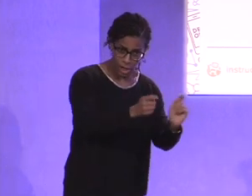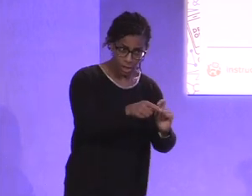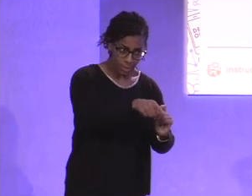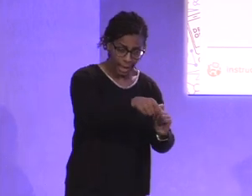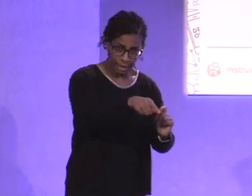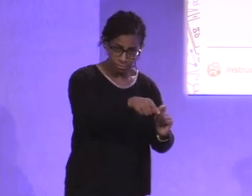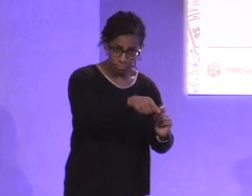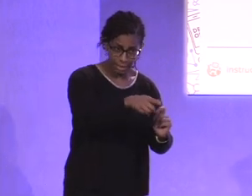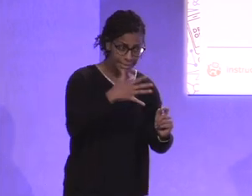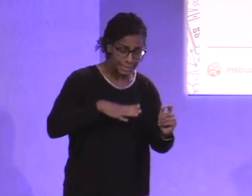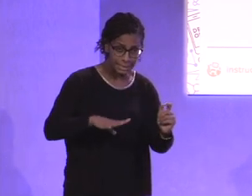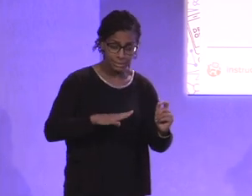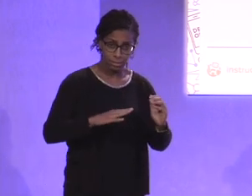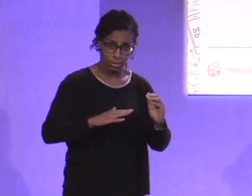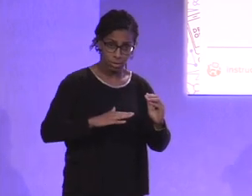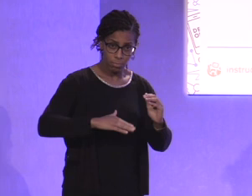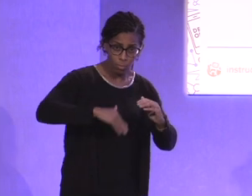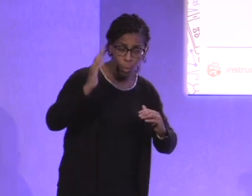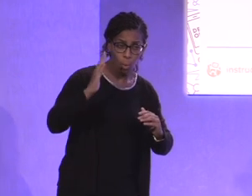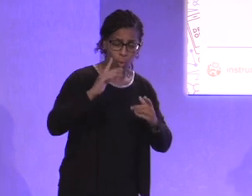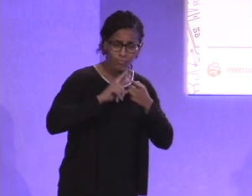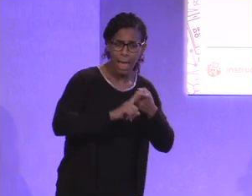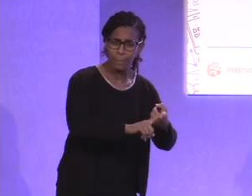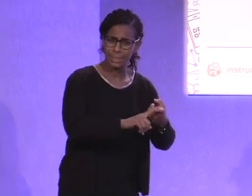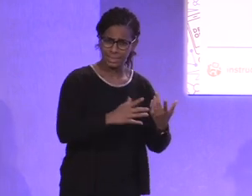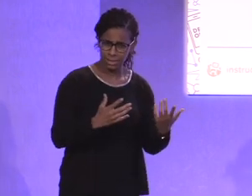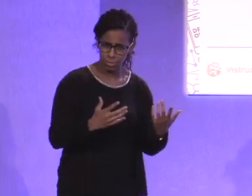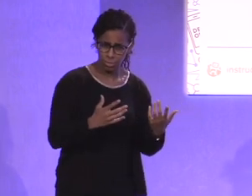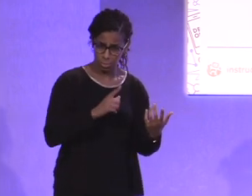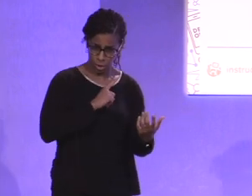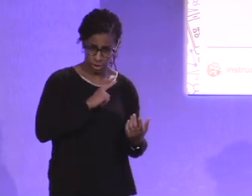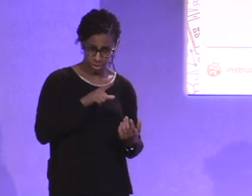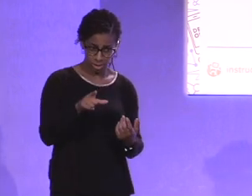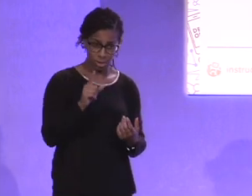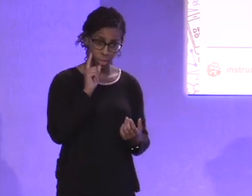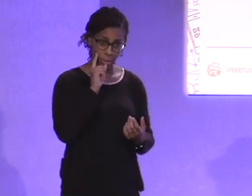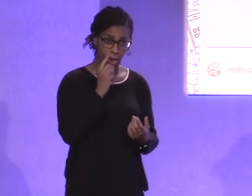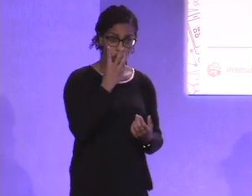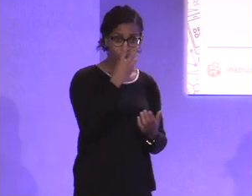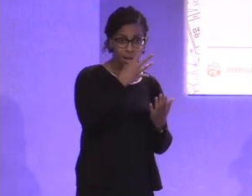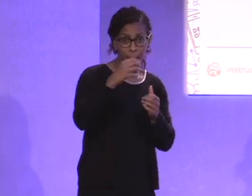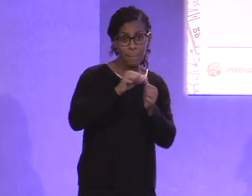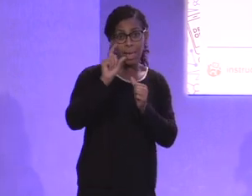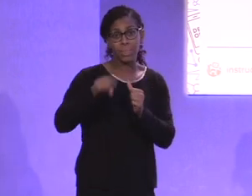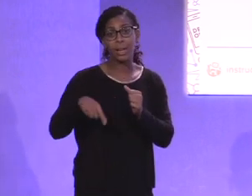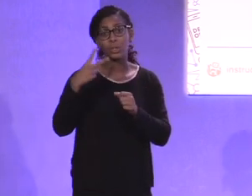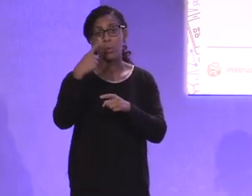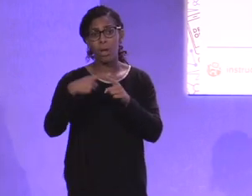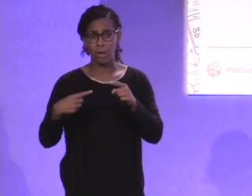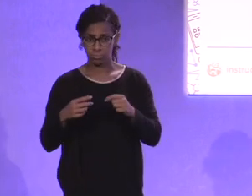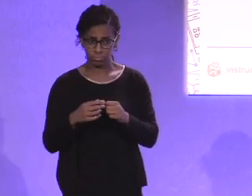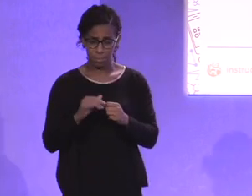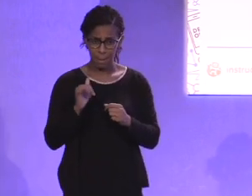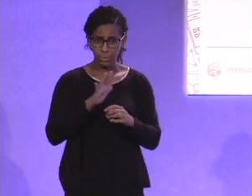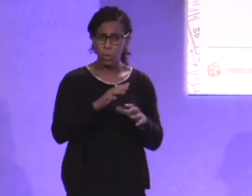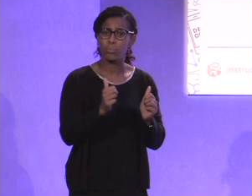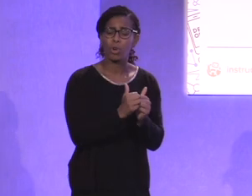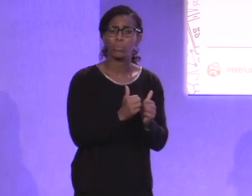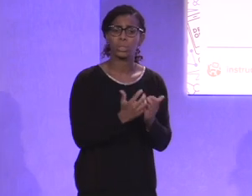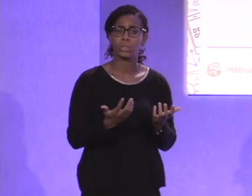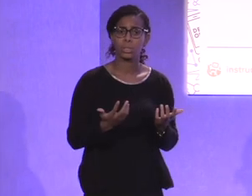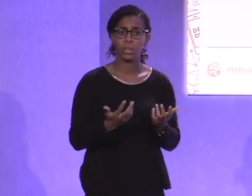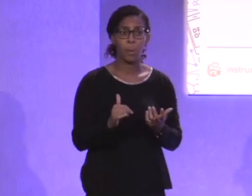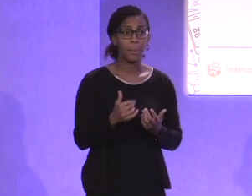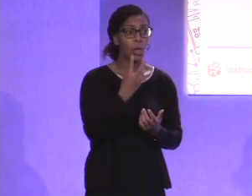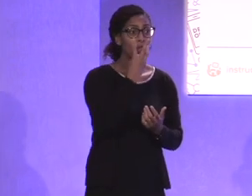more reliability? Why would you? 3 nines is not better than 2.5 nines. 3 nines might be inappropriate or